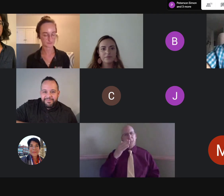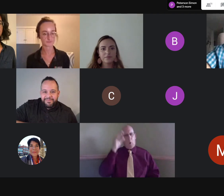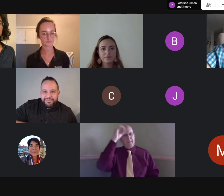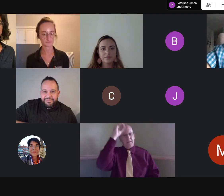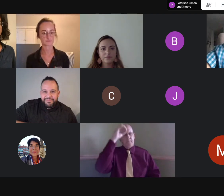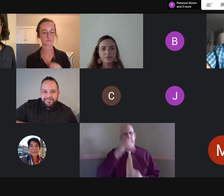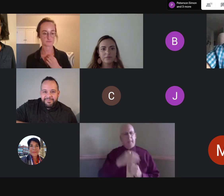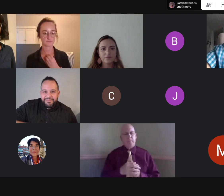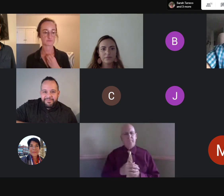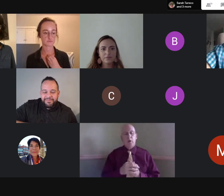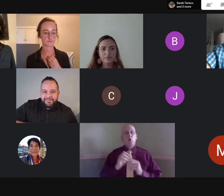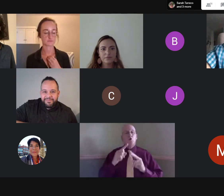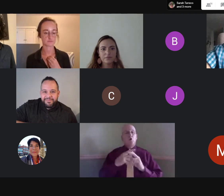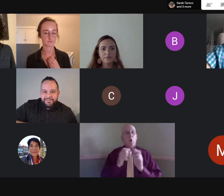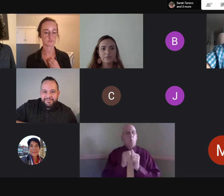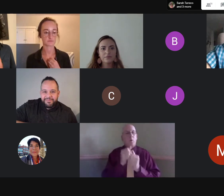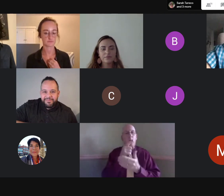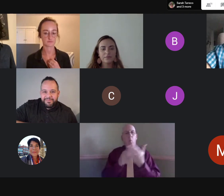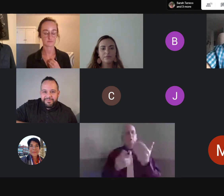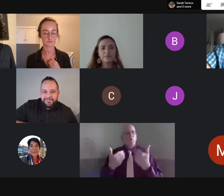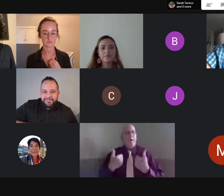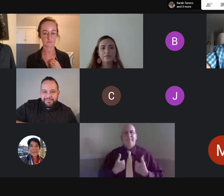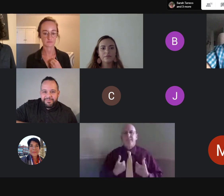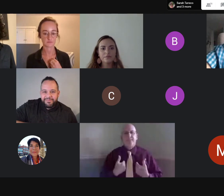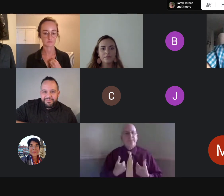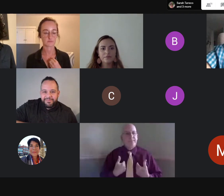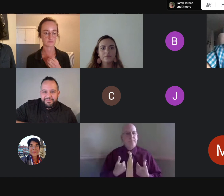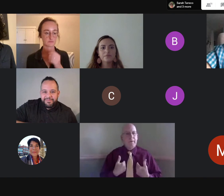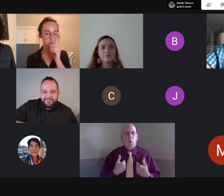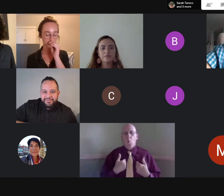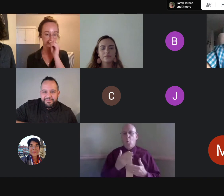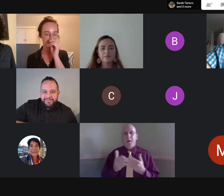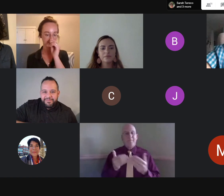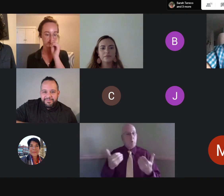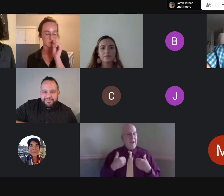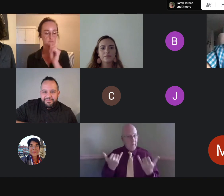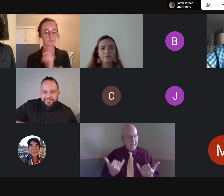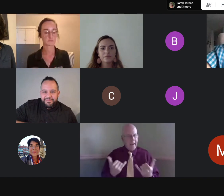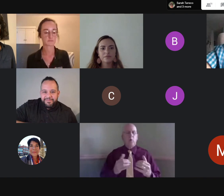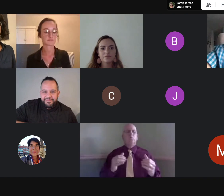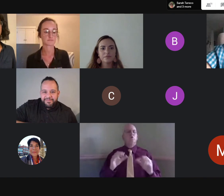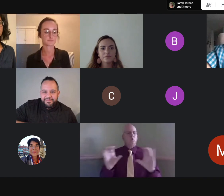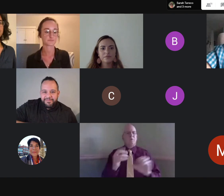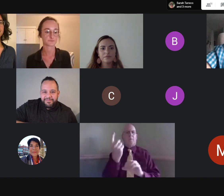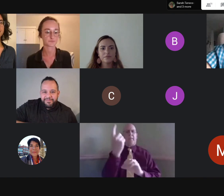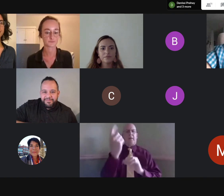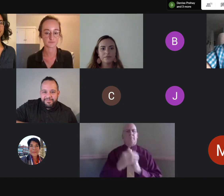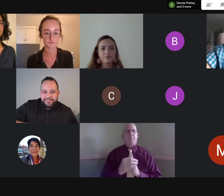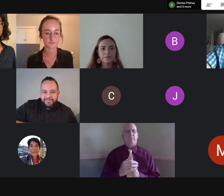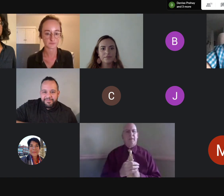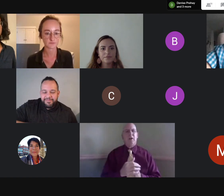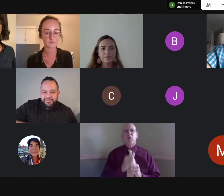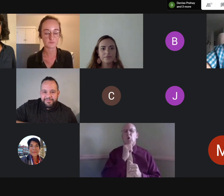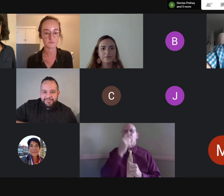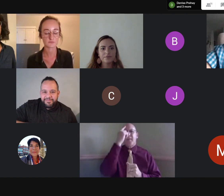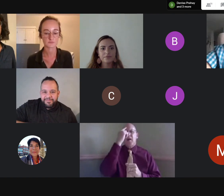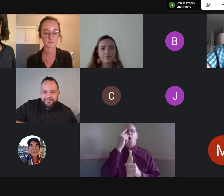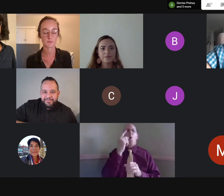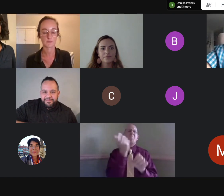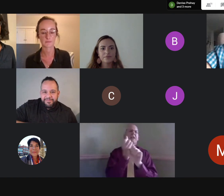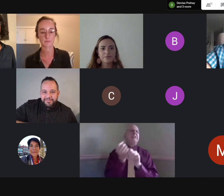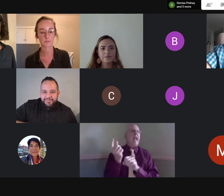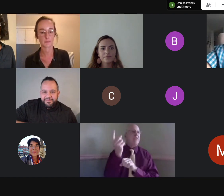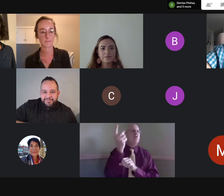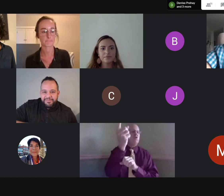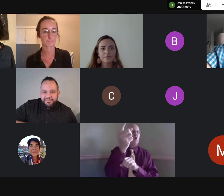are with what you have. Do what you can, like in this moment. Don't think, oh, in 1 year,